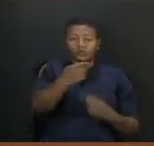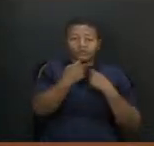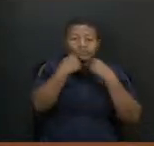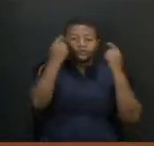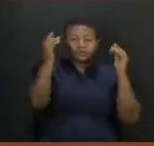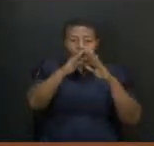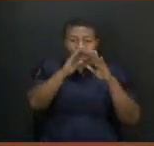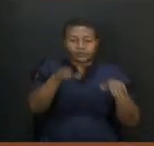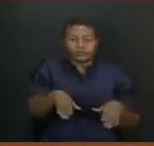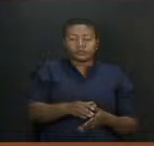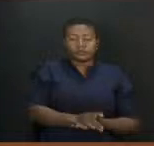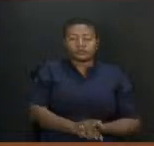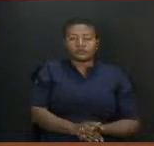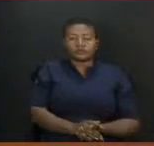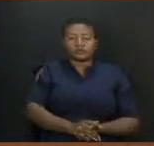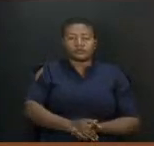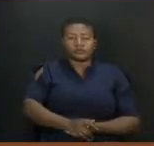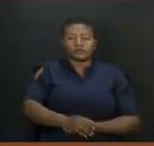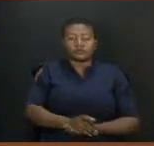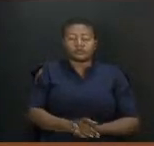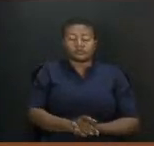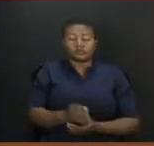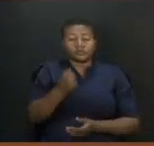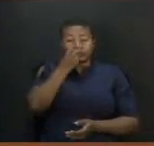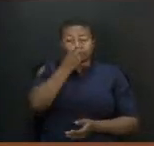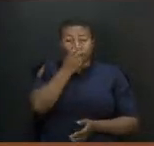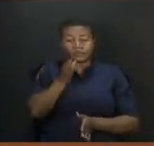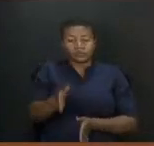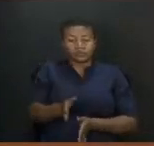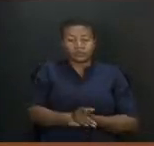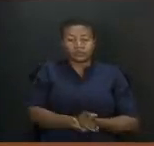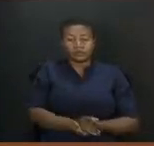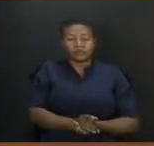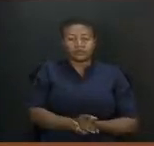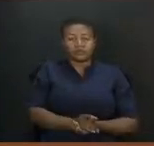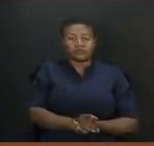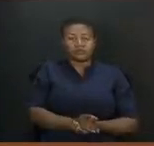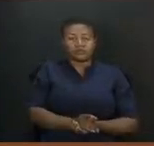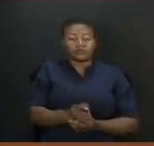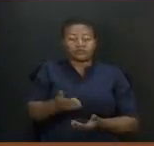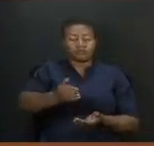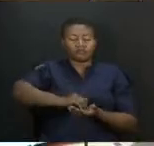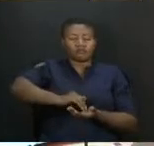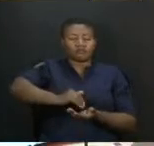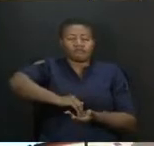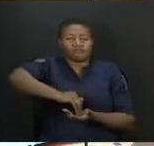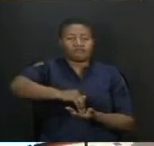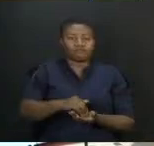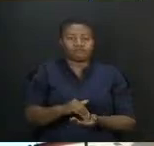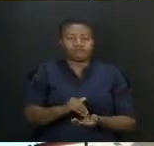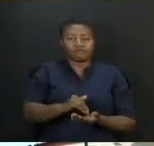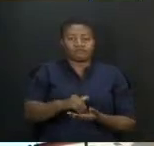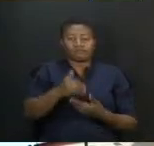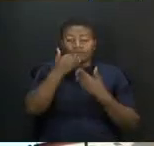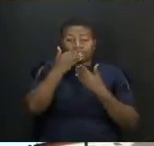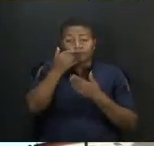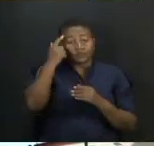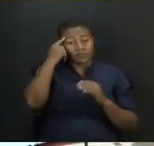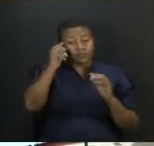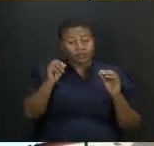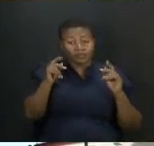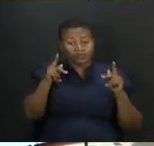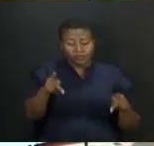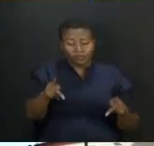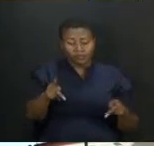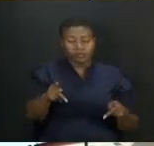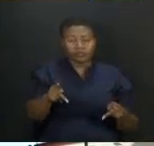floor. Yeah. Mr. Speaker, I again thank you for the opportunity to bring this